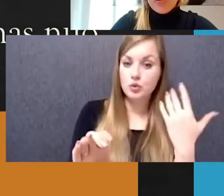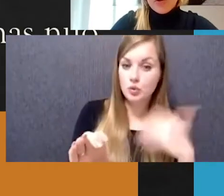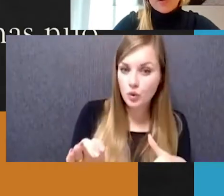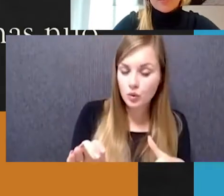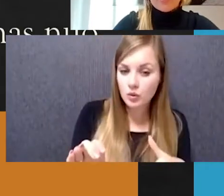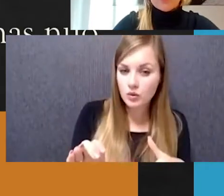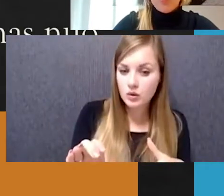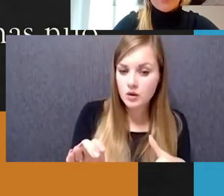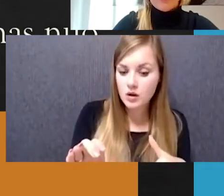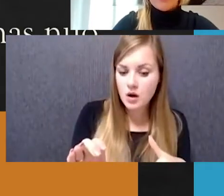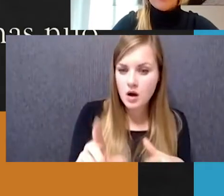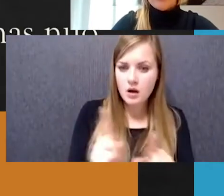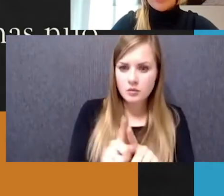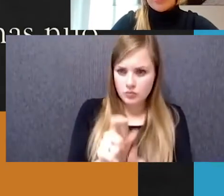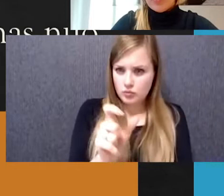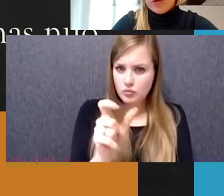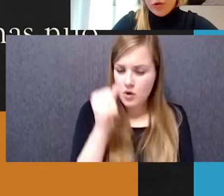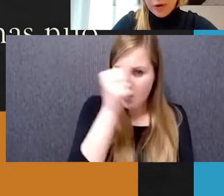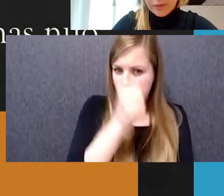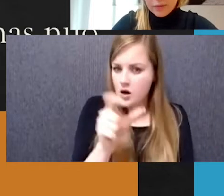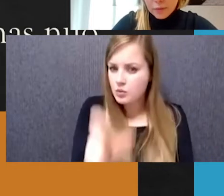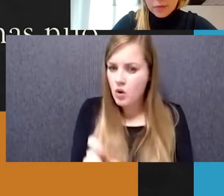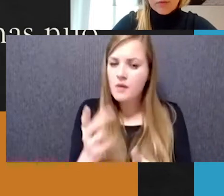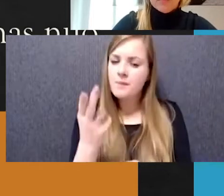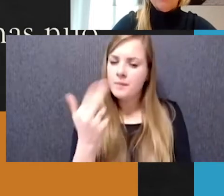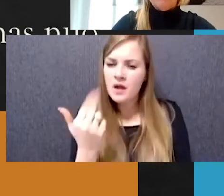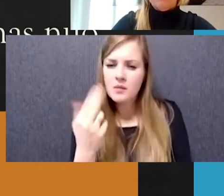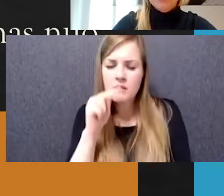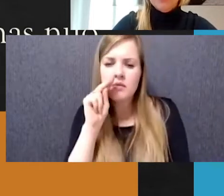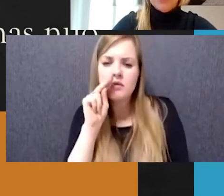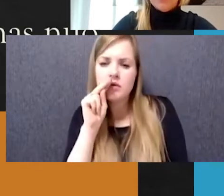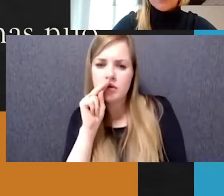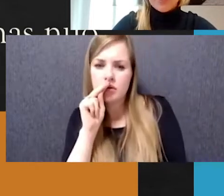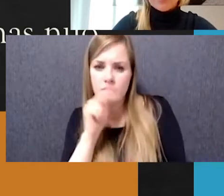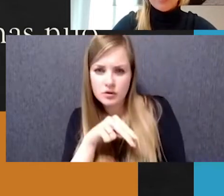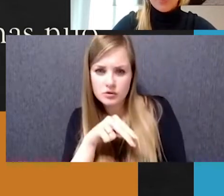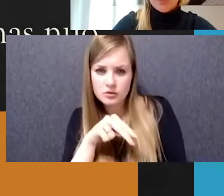comment written online, it doesn't mean that this person